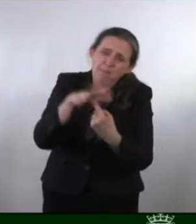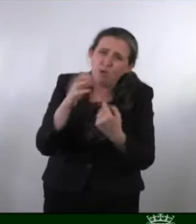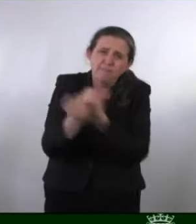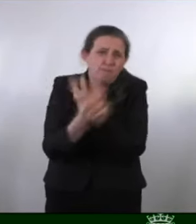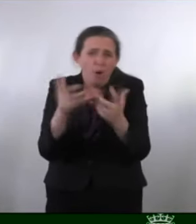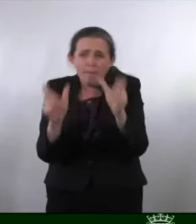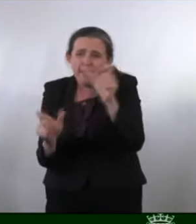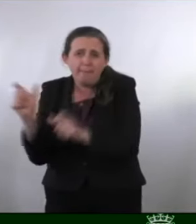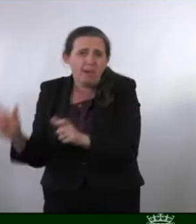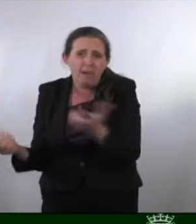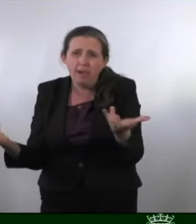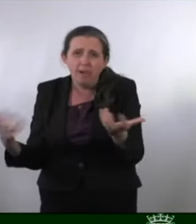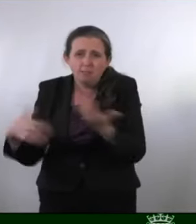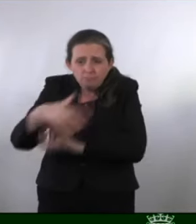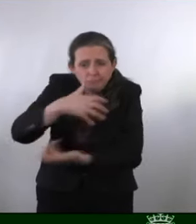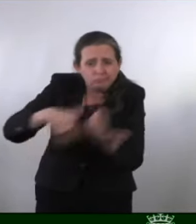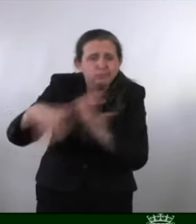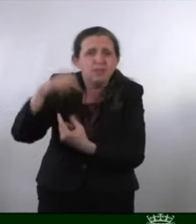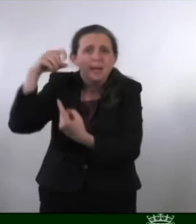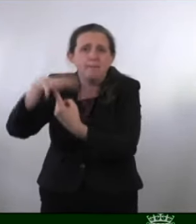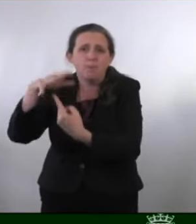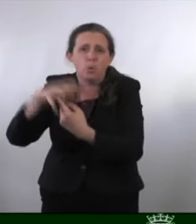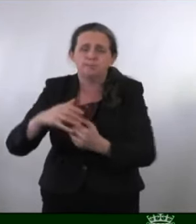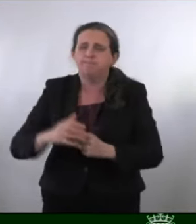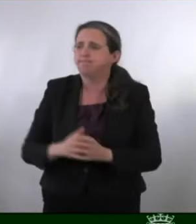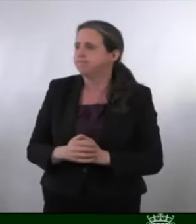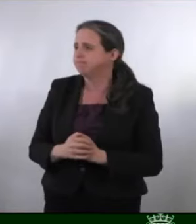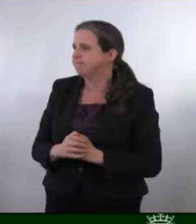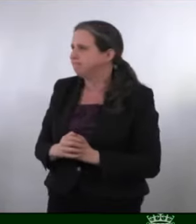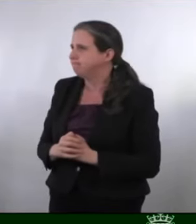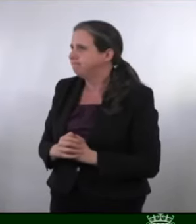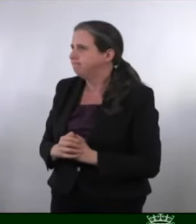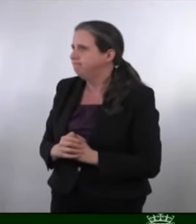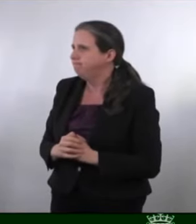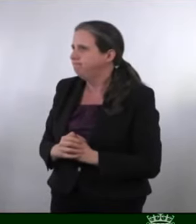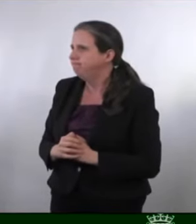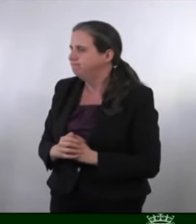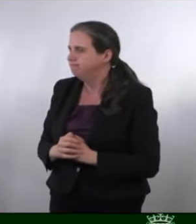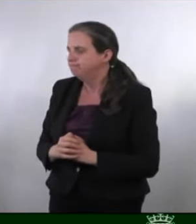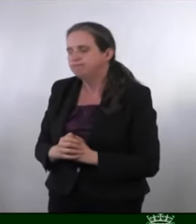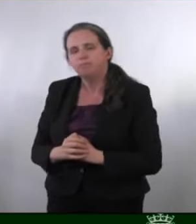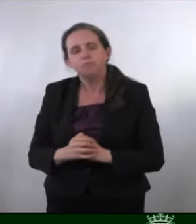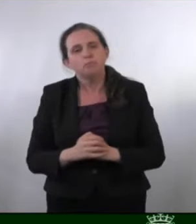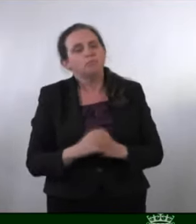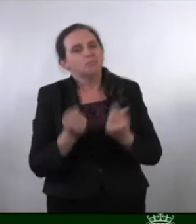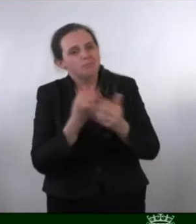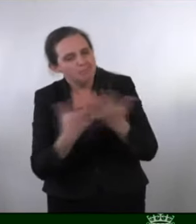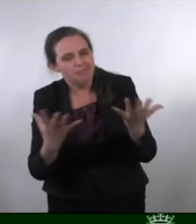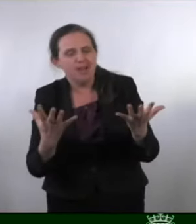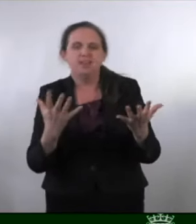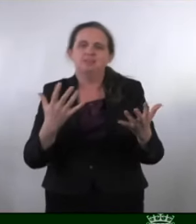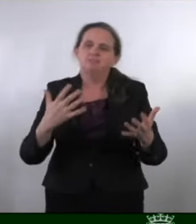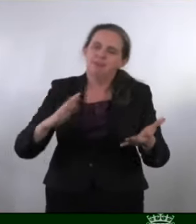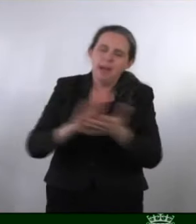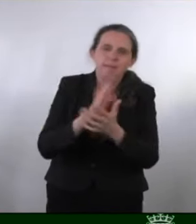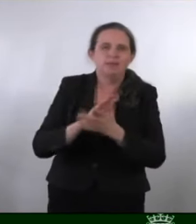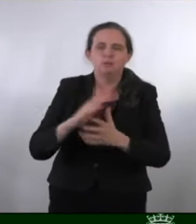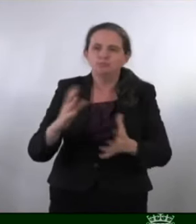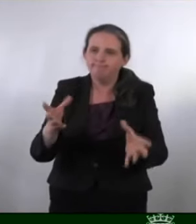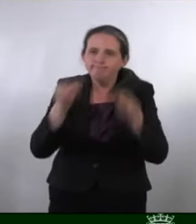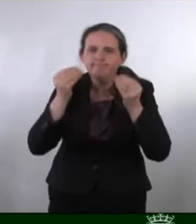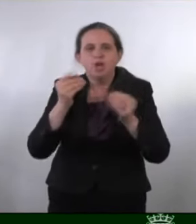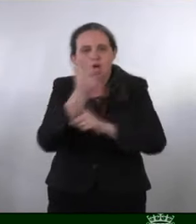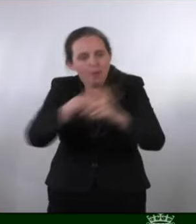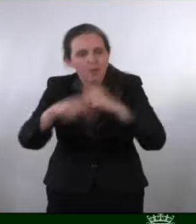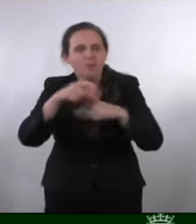be delighted to hear that grassroots sports will return from the 3rd of December. Can the Secretary of State confirm that will be the case in all three tiers? And